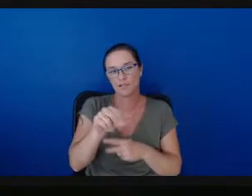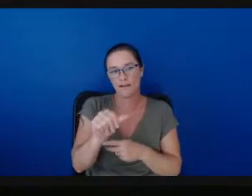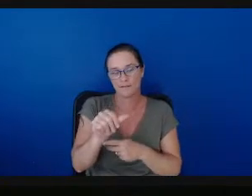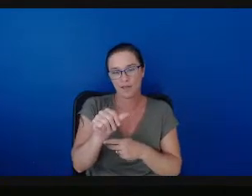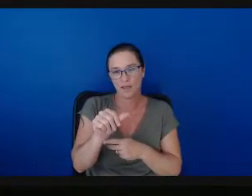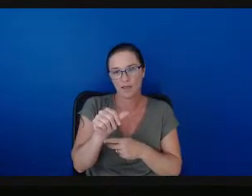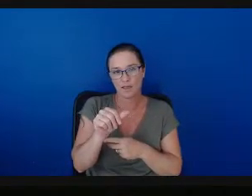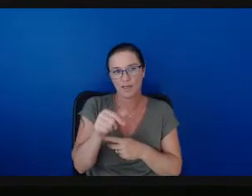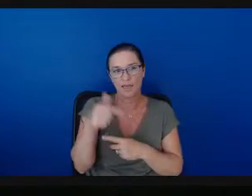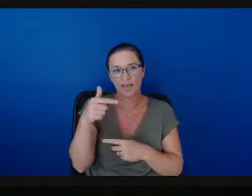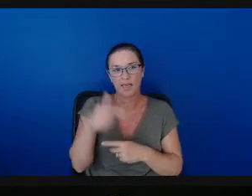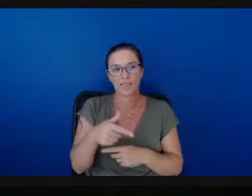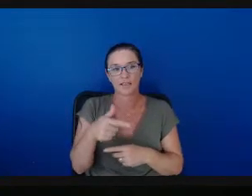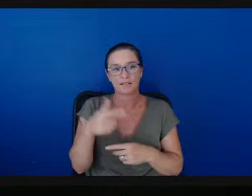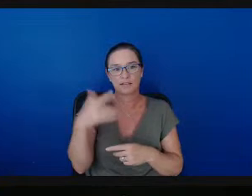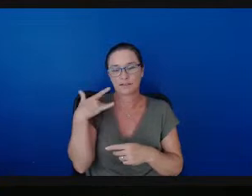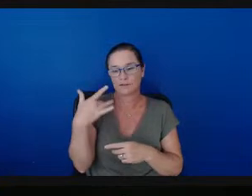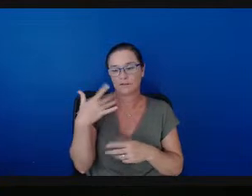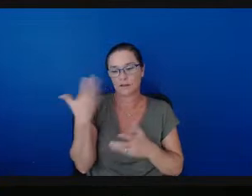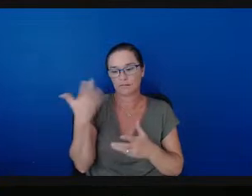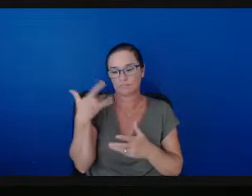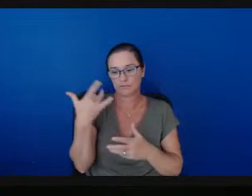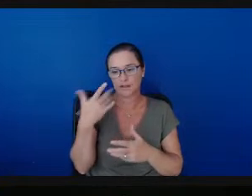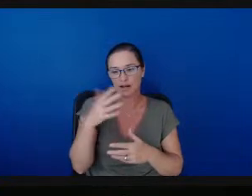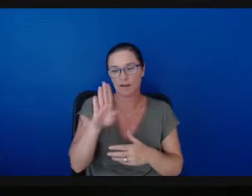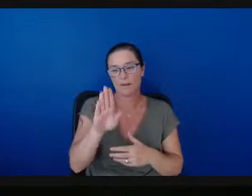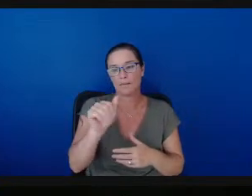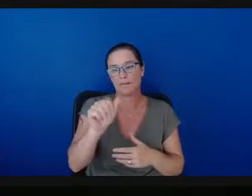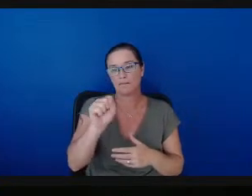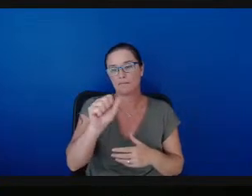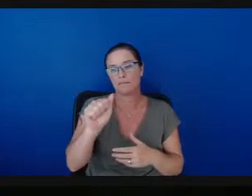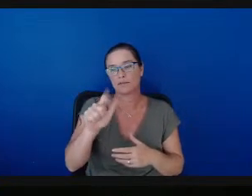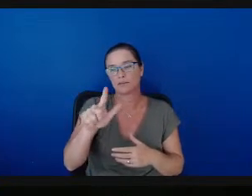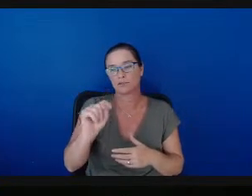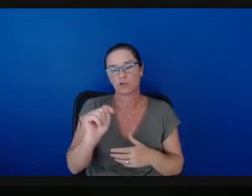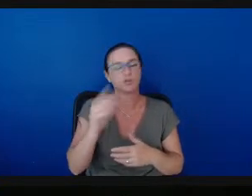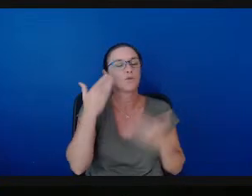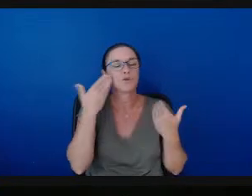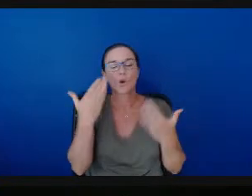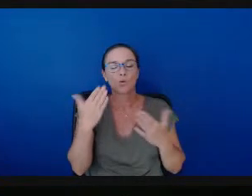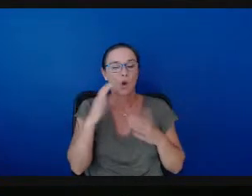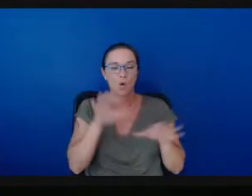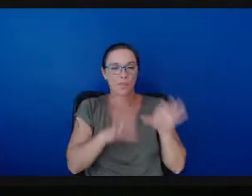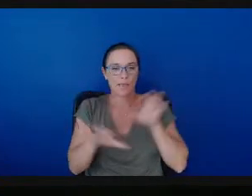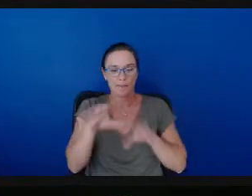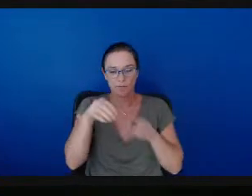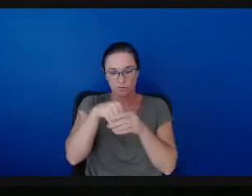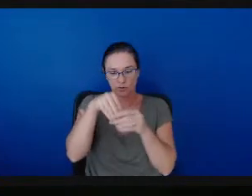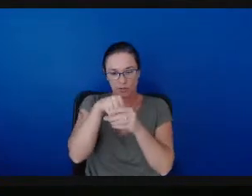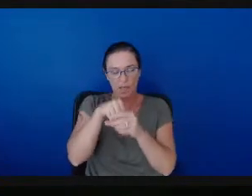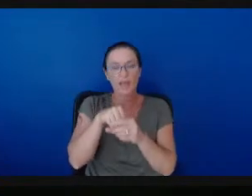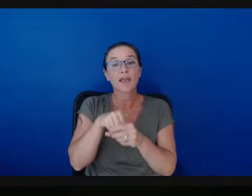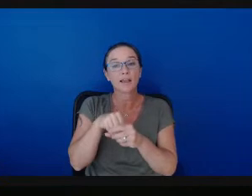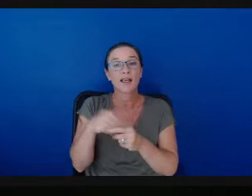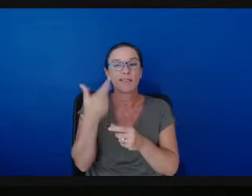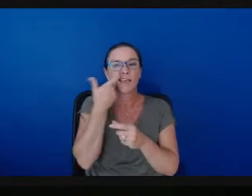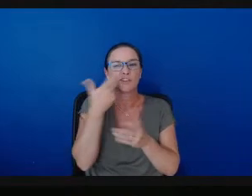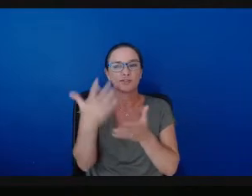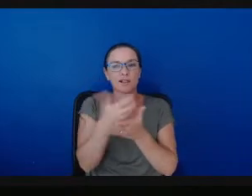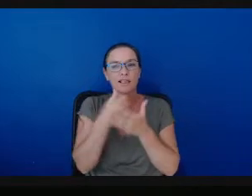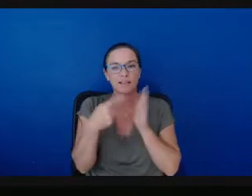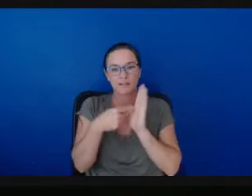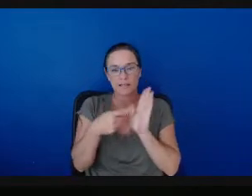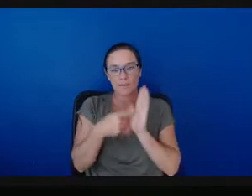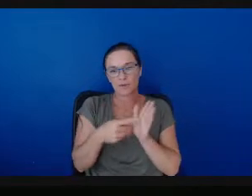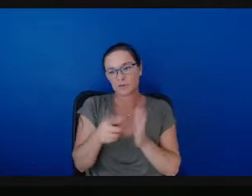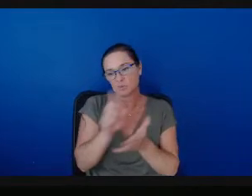typical Hawaiian basalt. We don't have any more details on the chemistry yet. That's what we'll get from the USGS collecting samples today. They'll come back to us in a week or 2